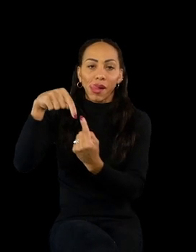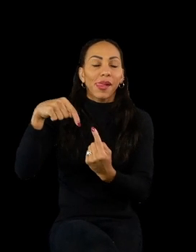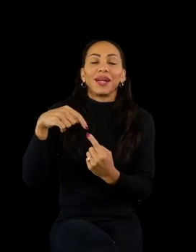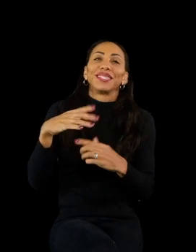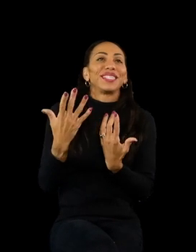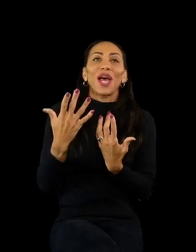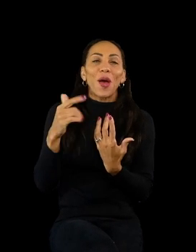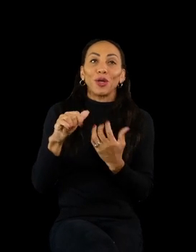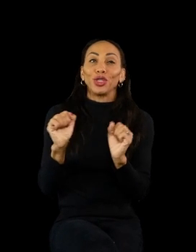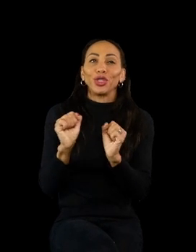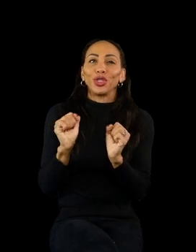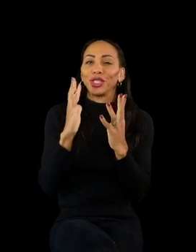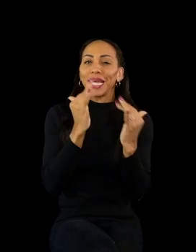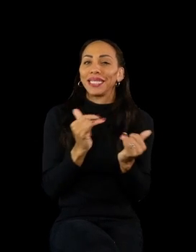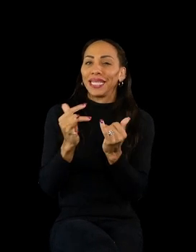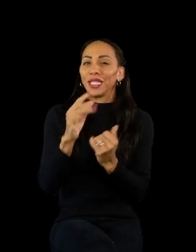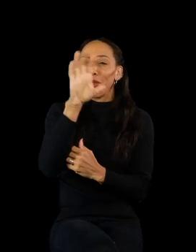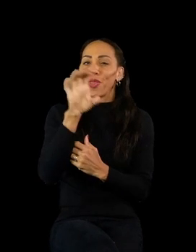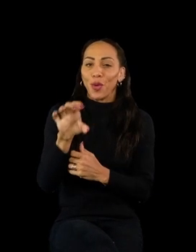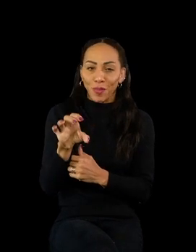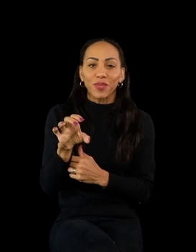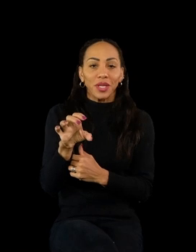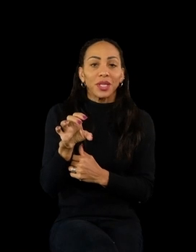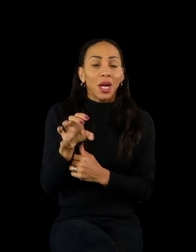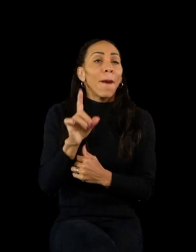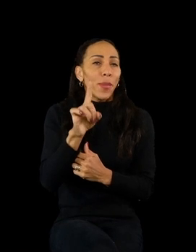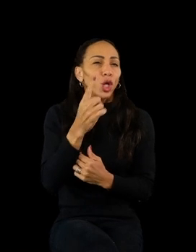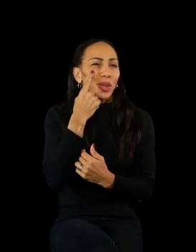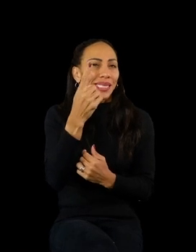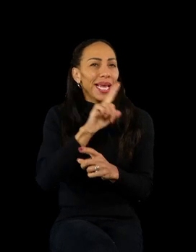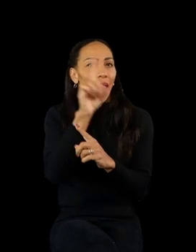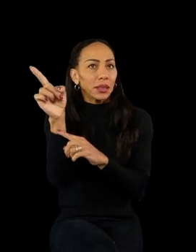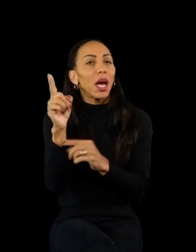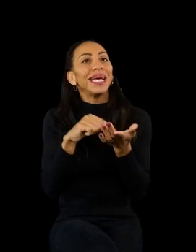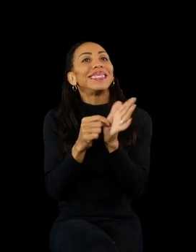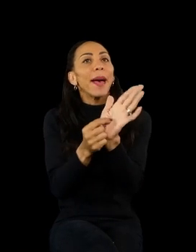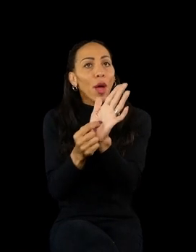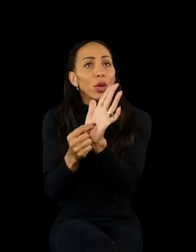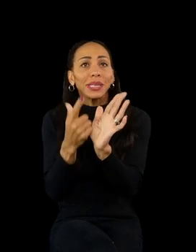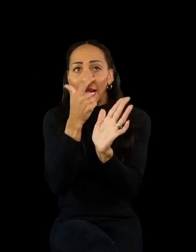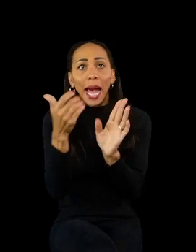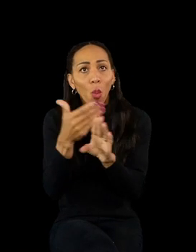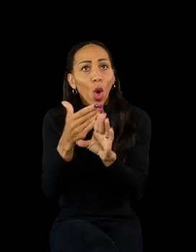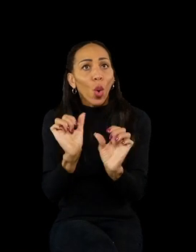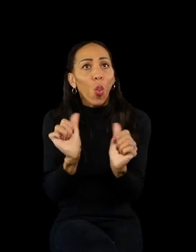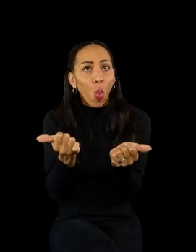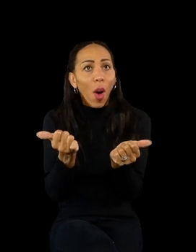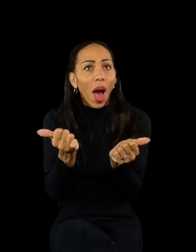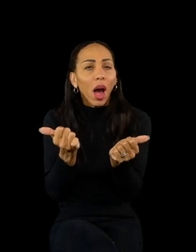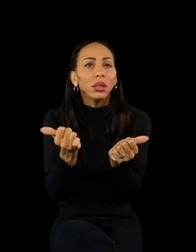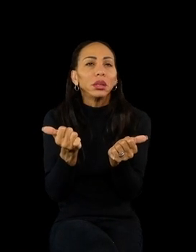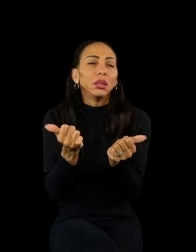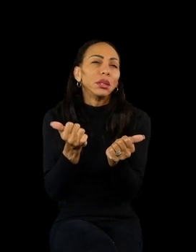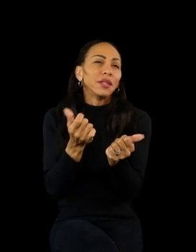an untested area. We're using it with Zoom. But this, as you'll see in some demos, this works absolutely fine. Once with a